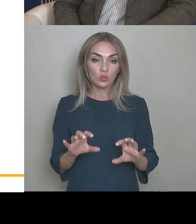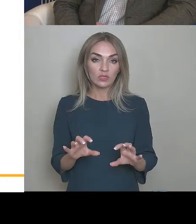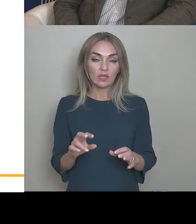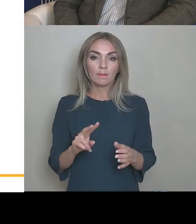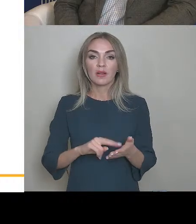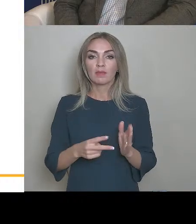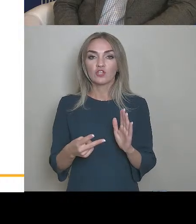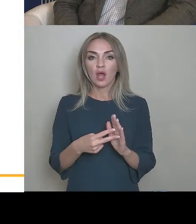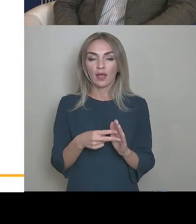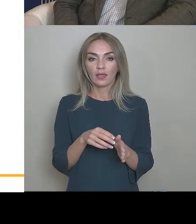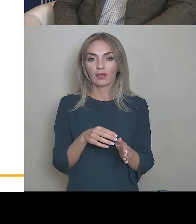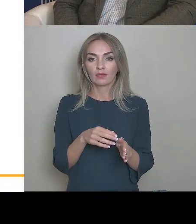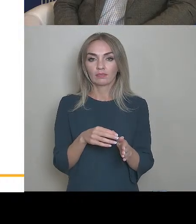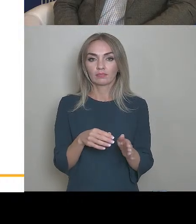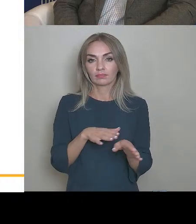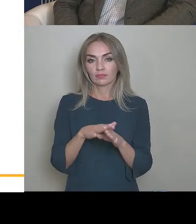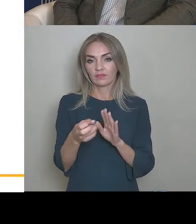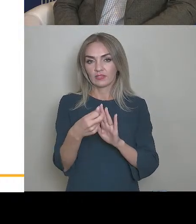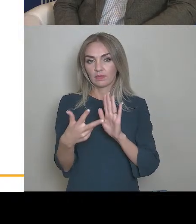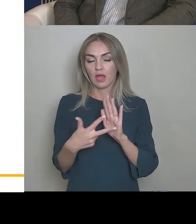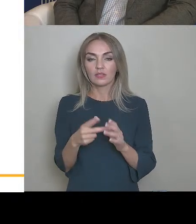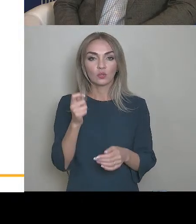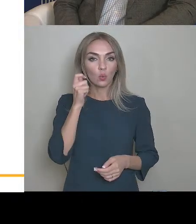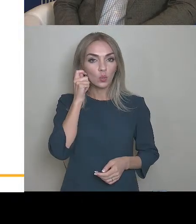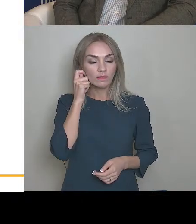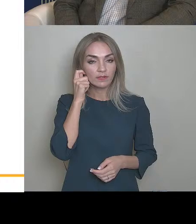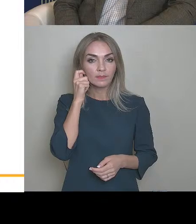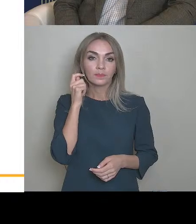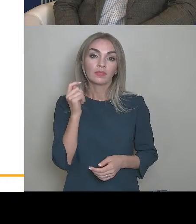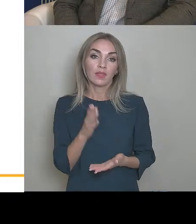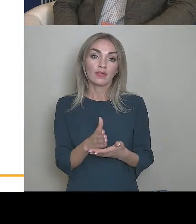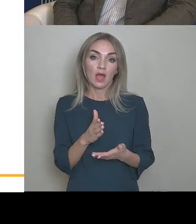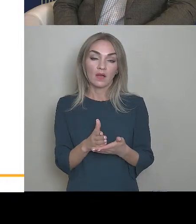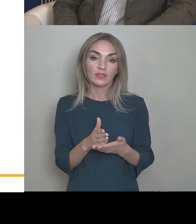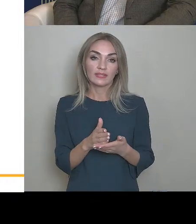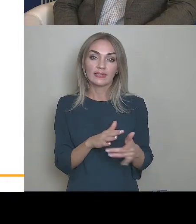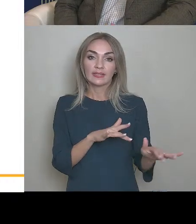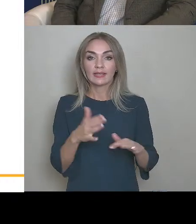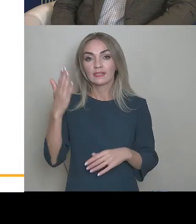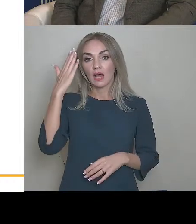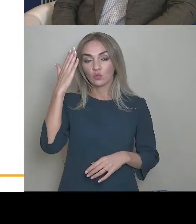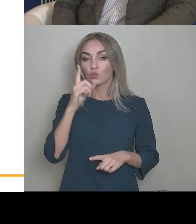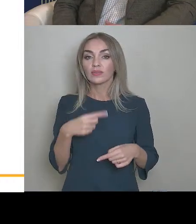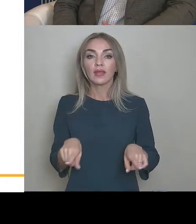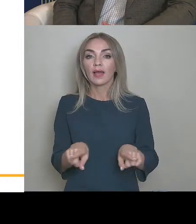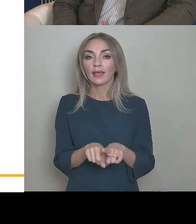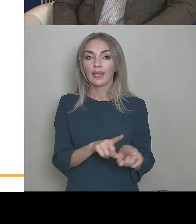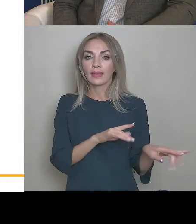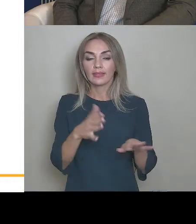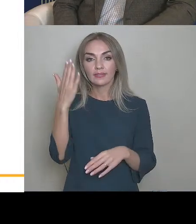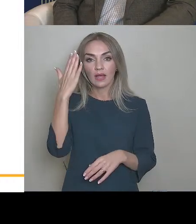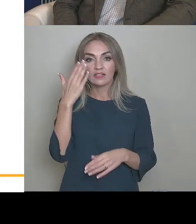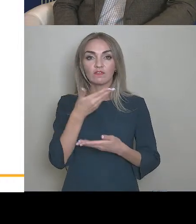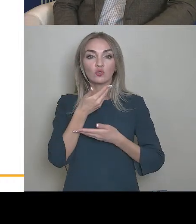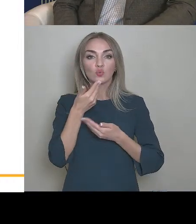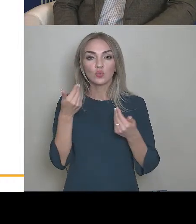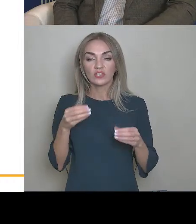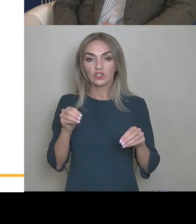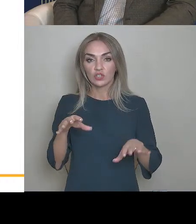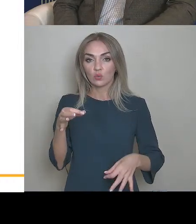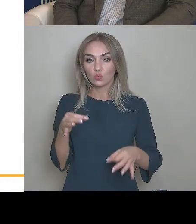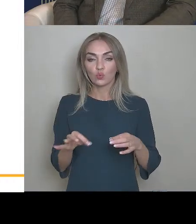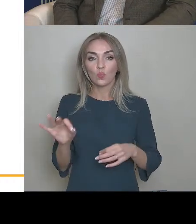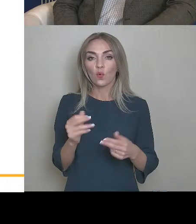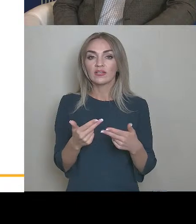under Article 70 of the Constitution. The person should be of age, 18, and should be legally capable. So that